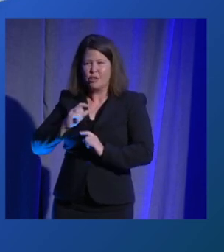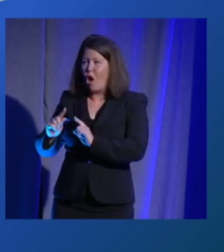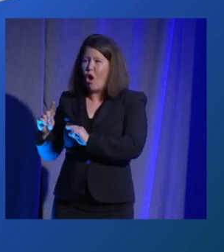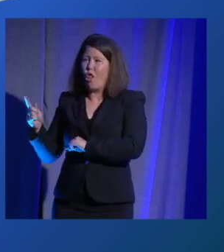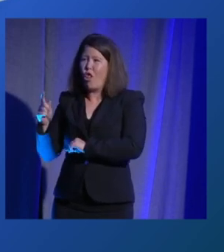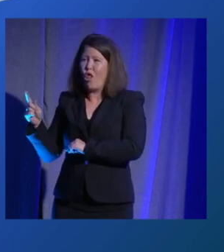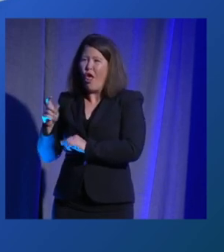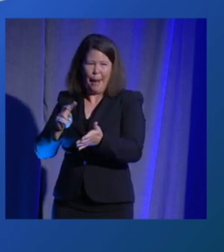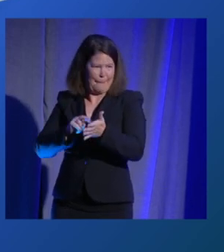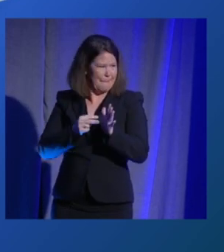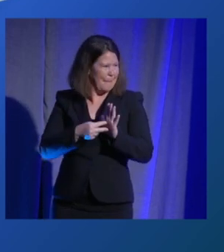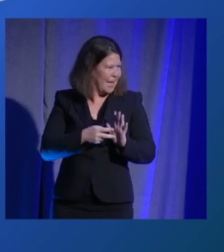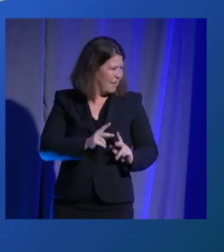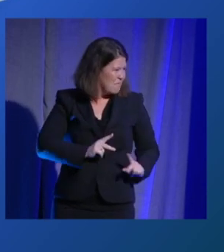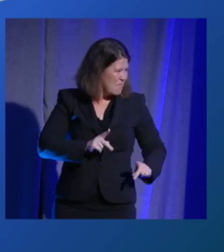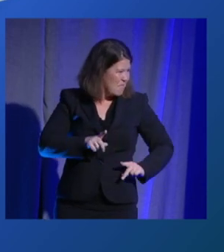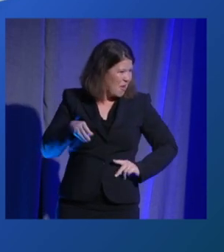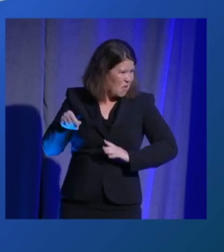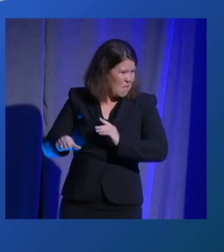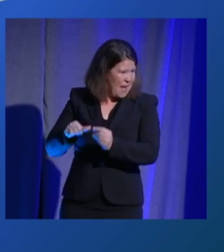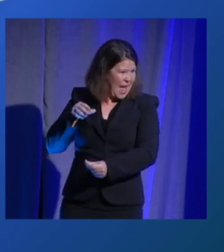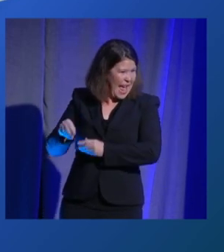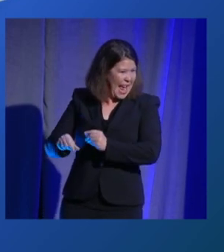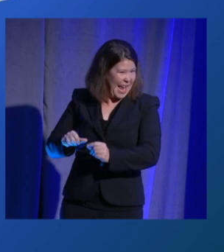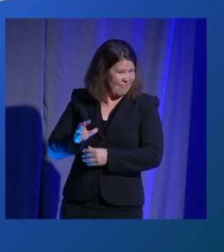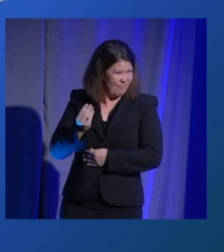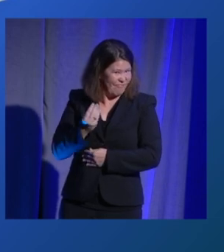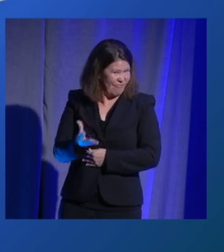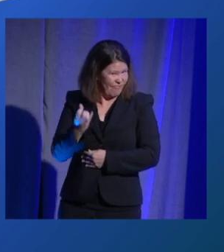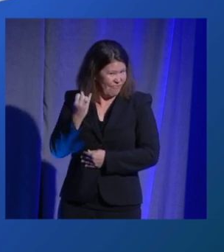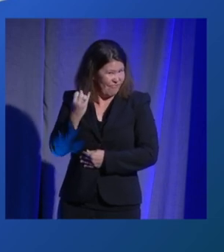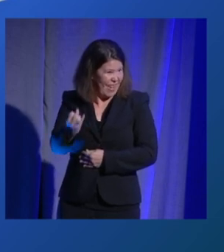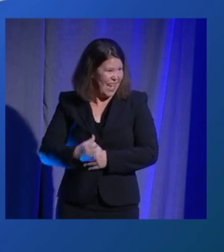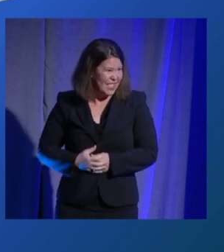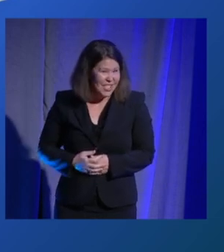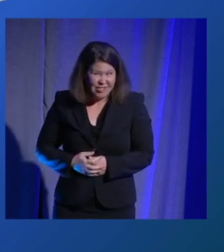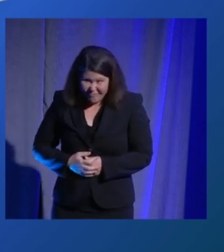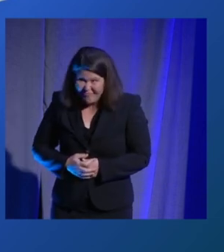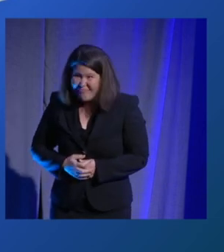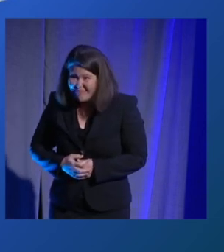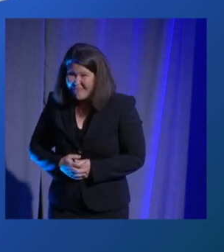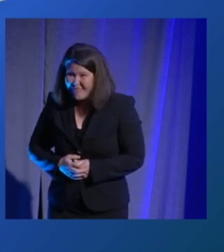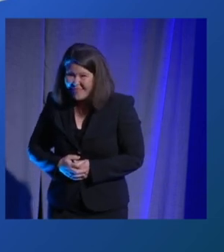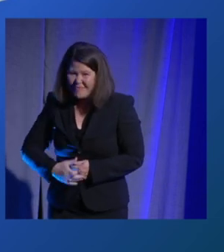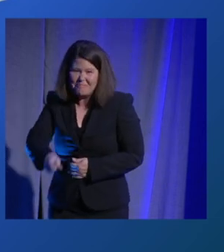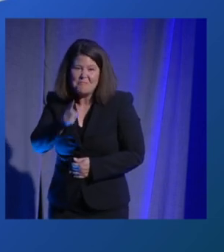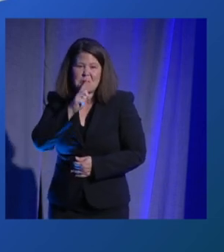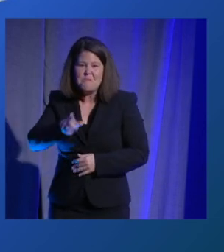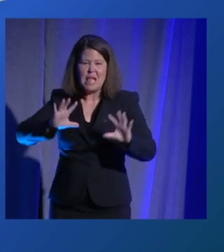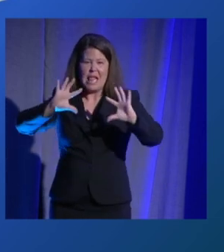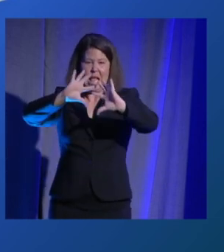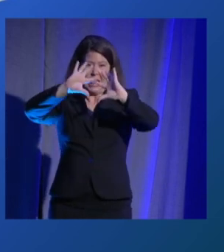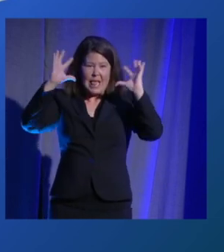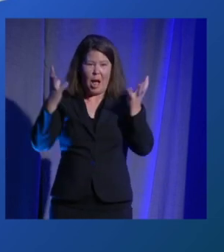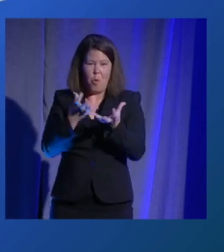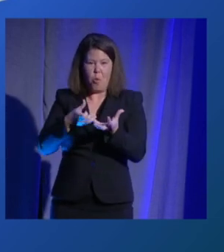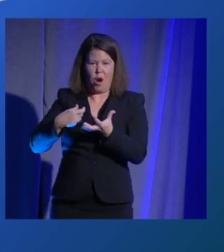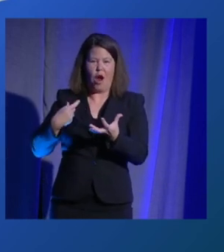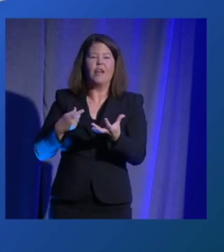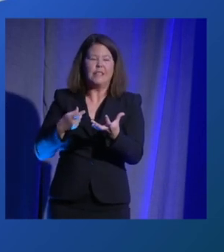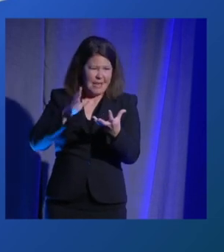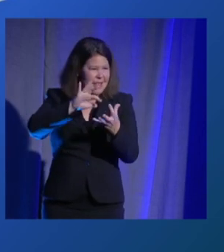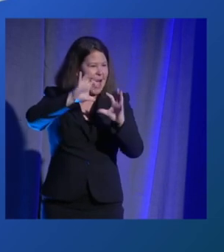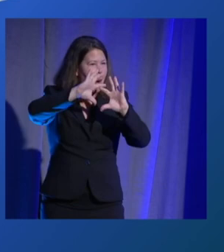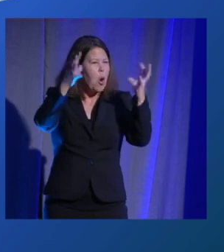for every minute of the day so it's a whole new world that's in front of us so what am I talking about in